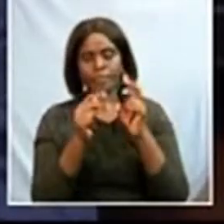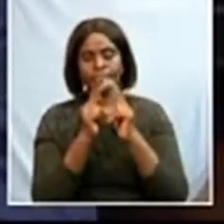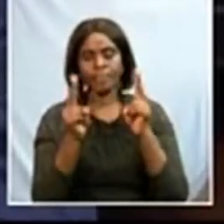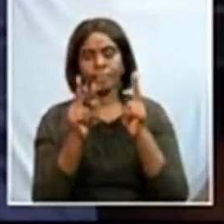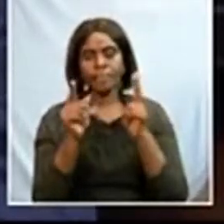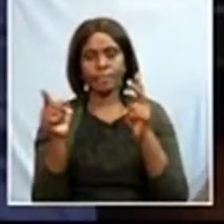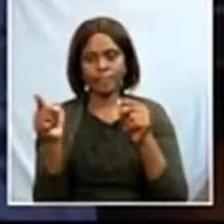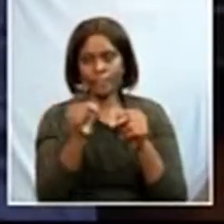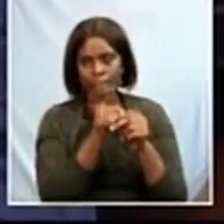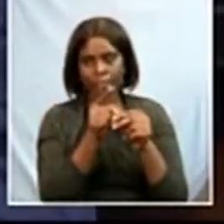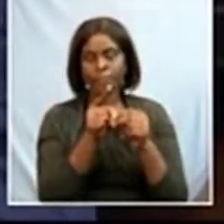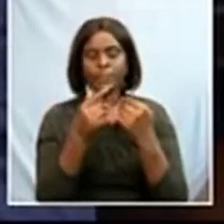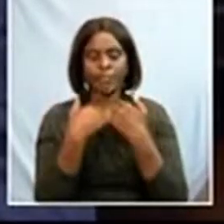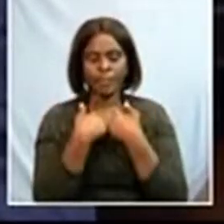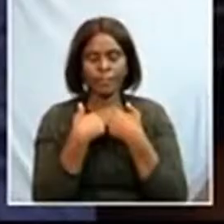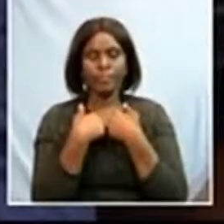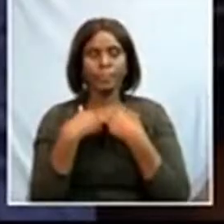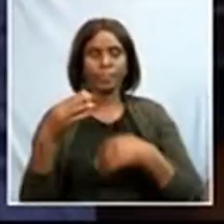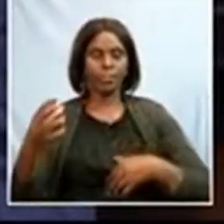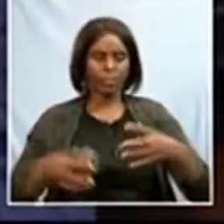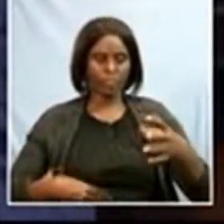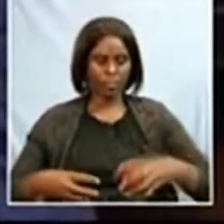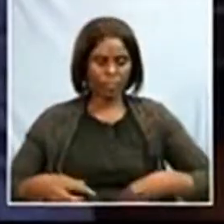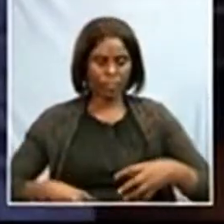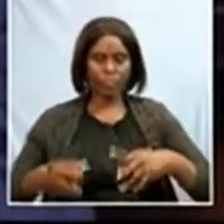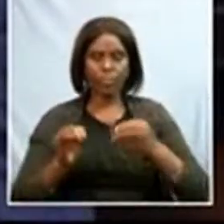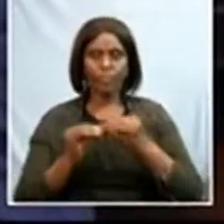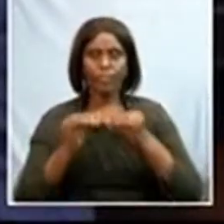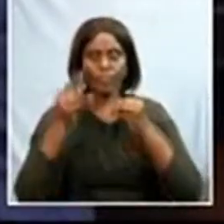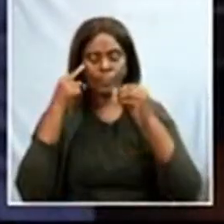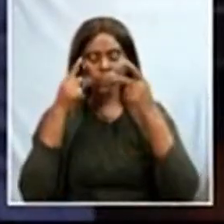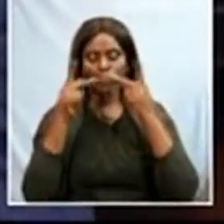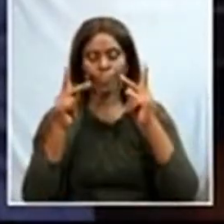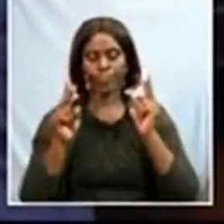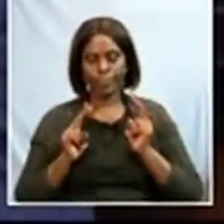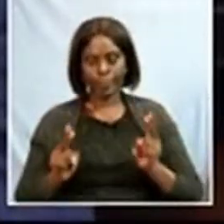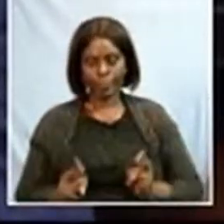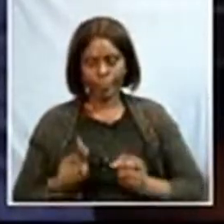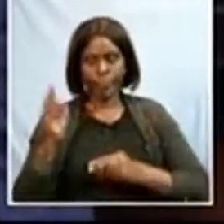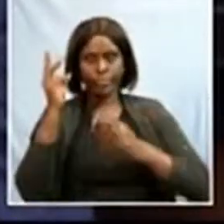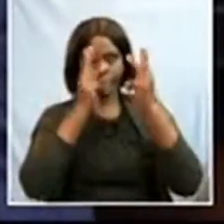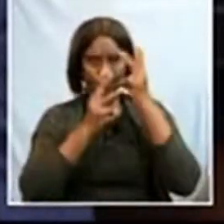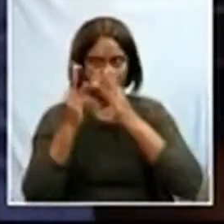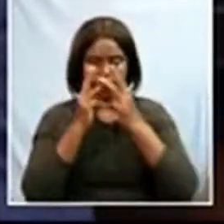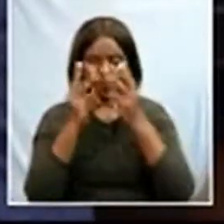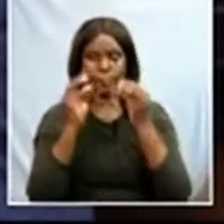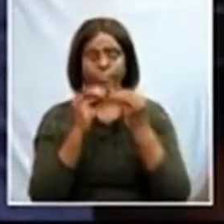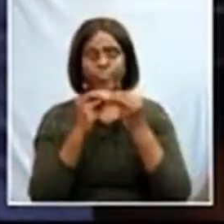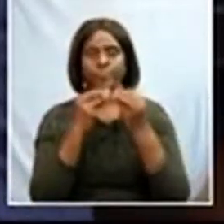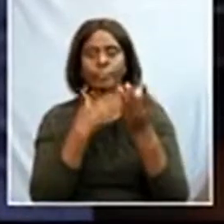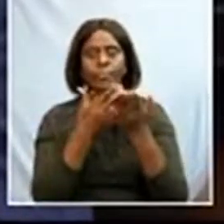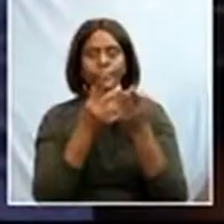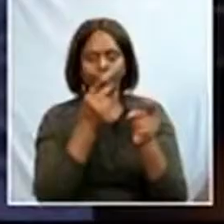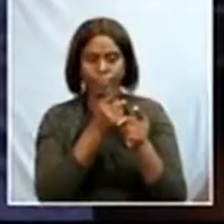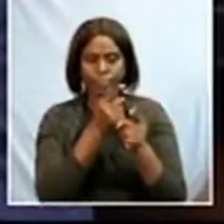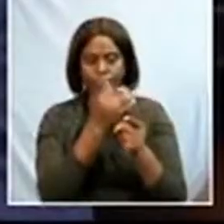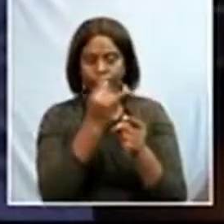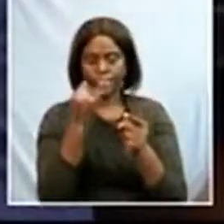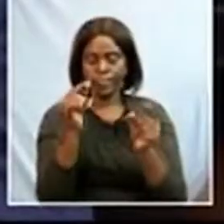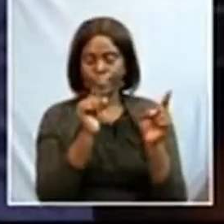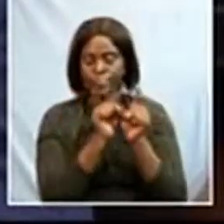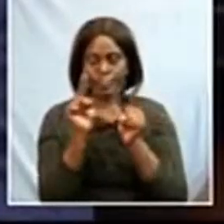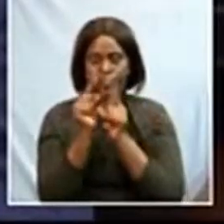there was an outcry of public health concerns, and this issue